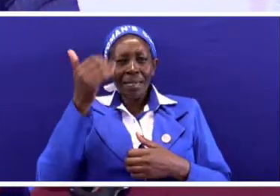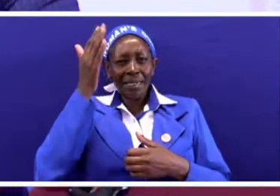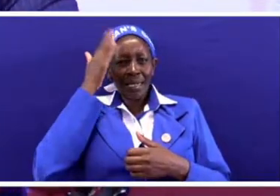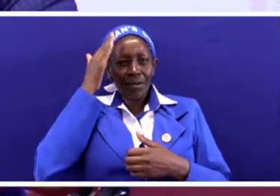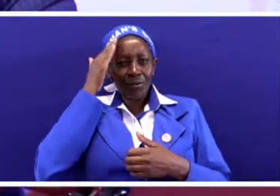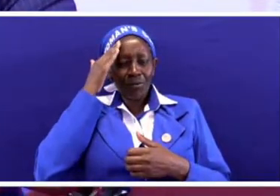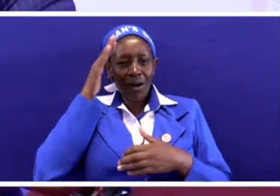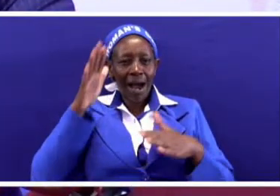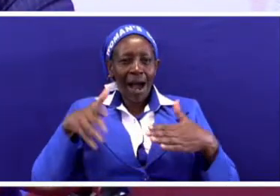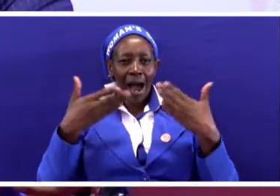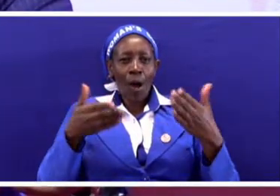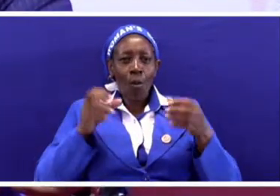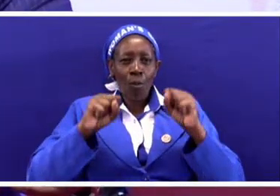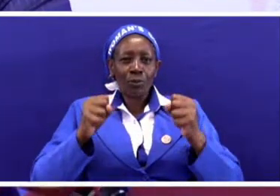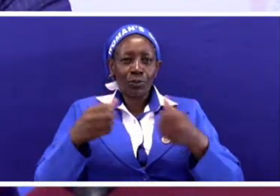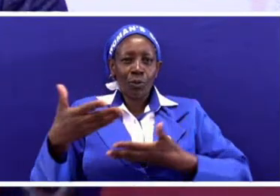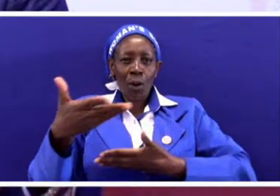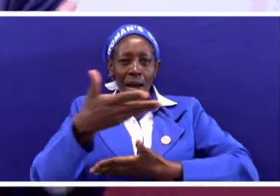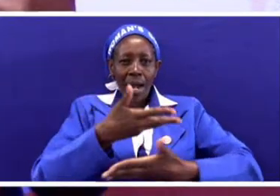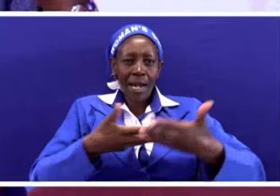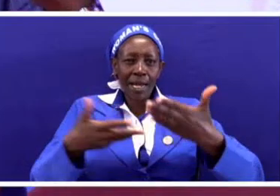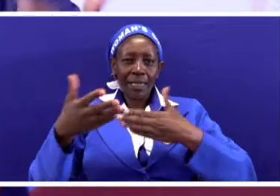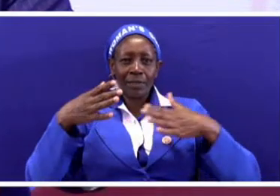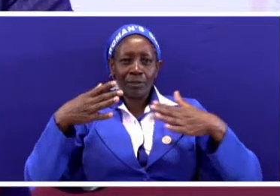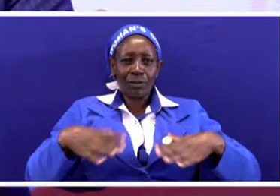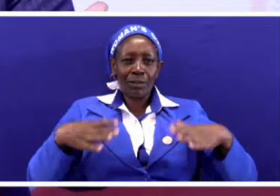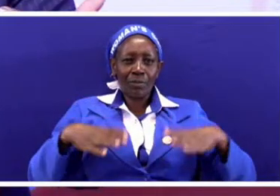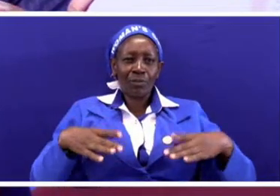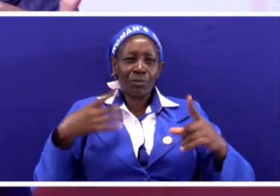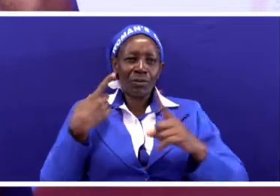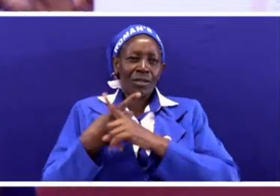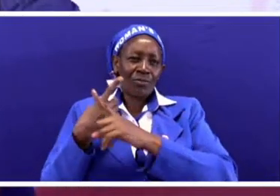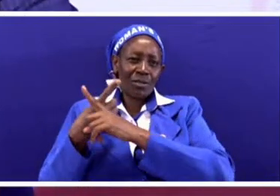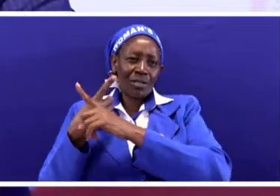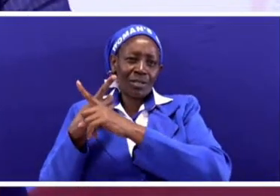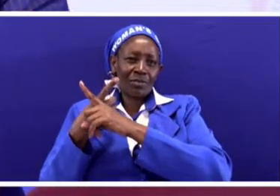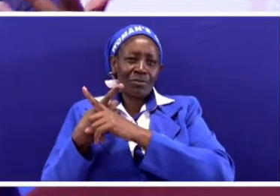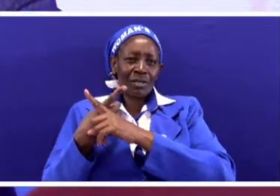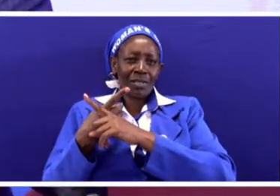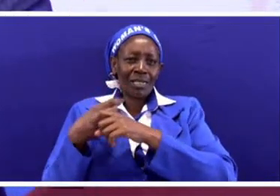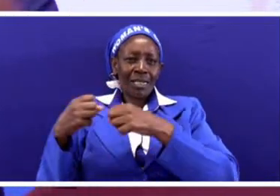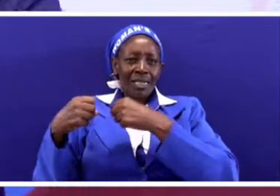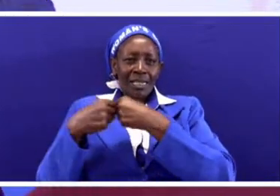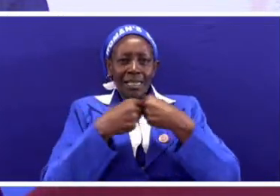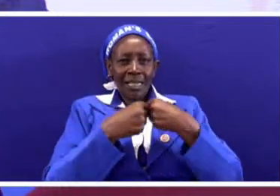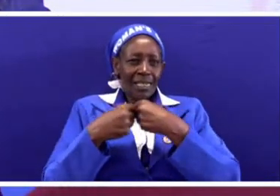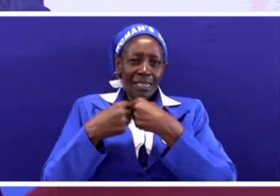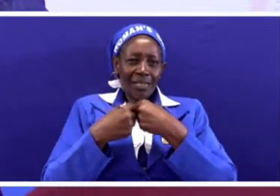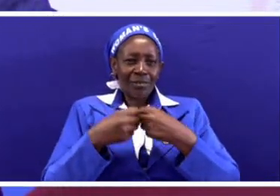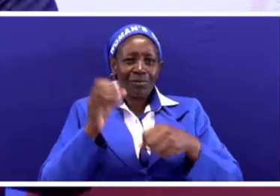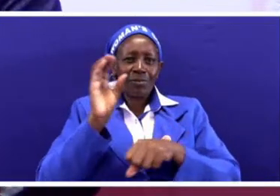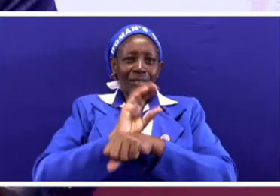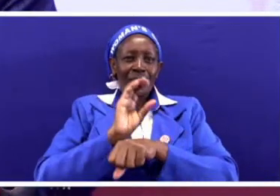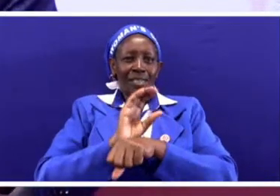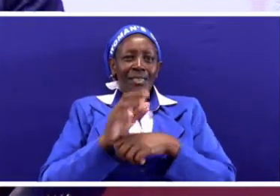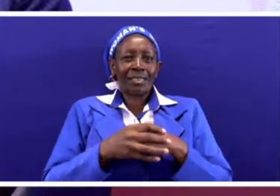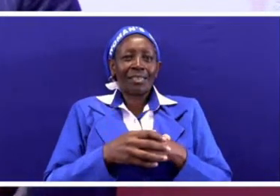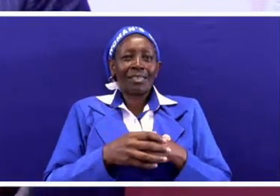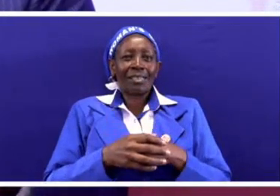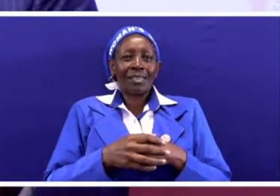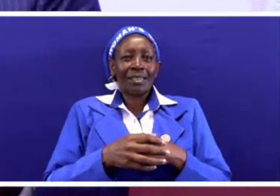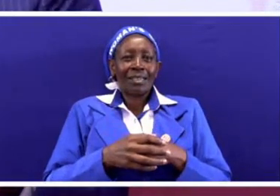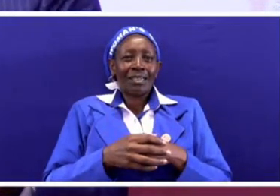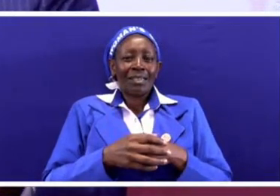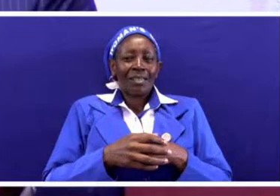them. And I will say that this is not just a challenge of the church. I think for us who are doing